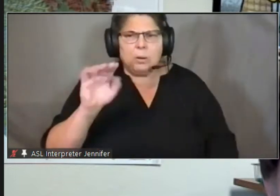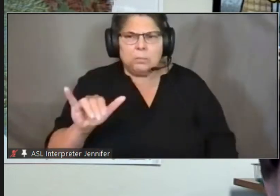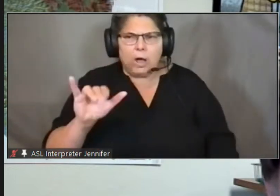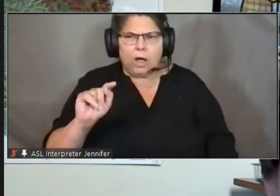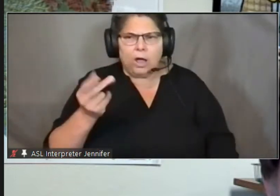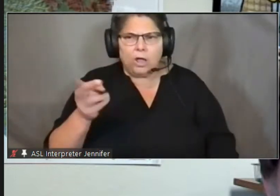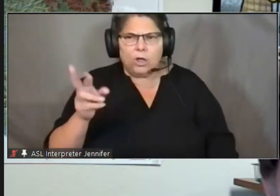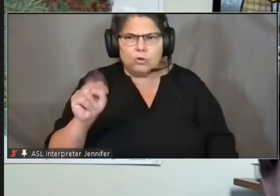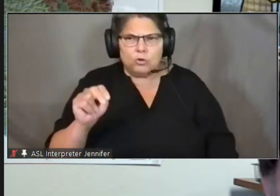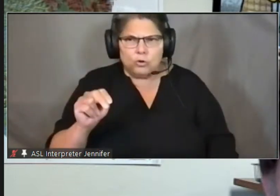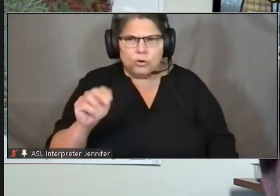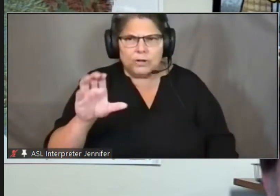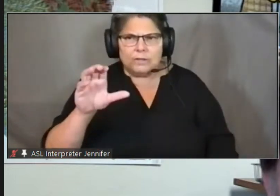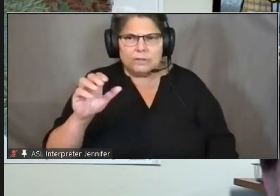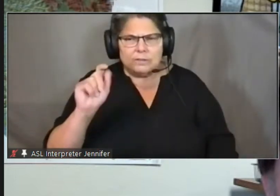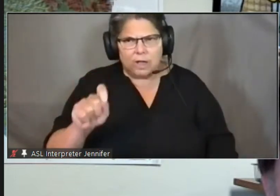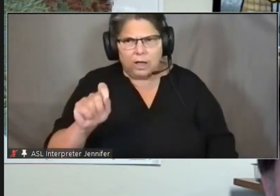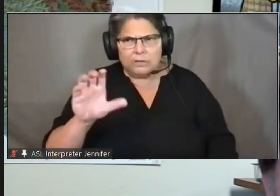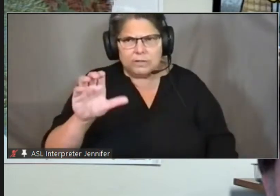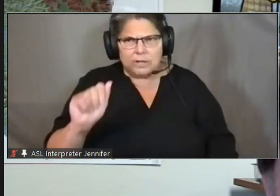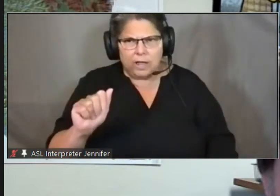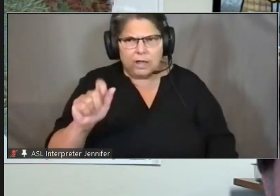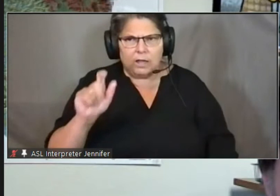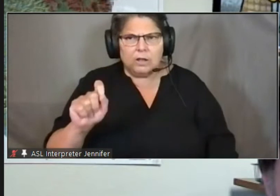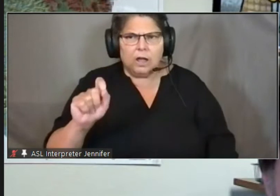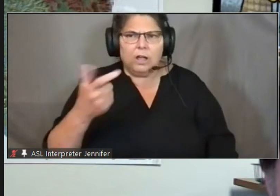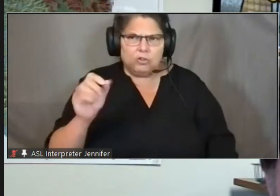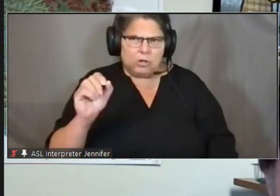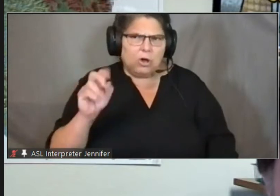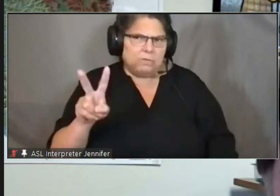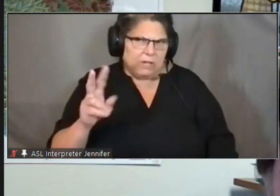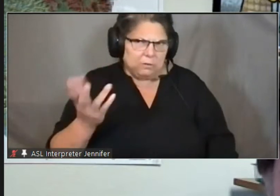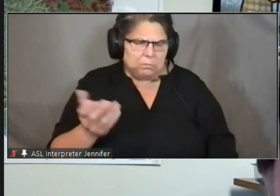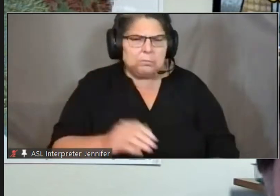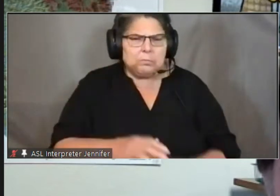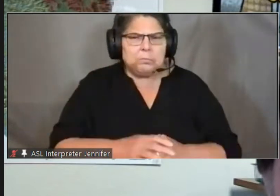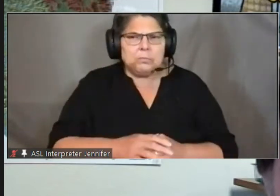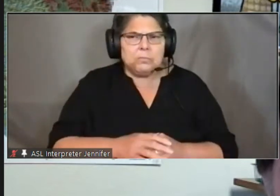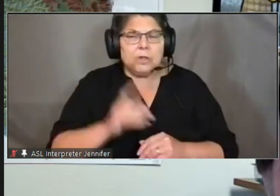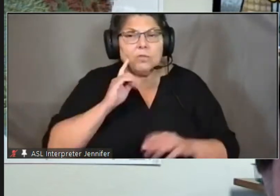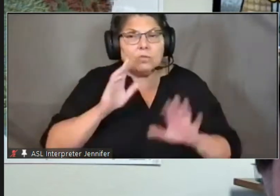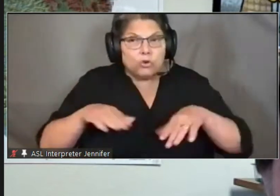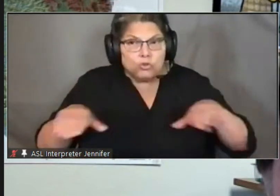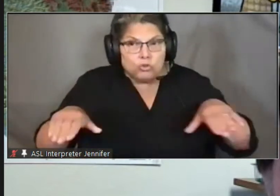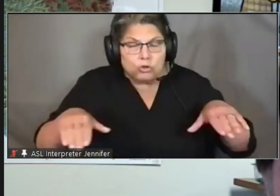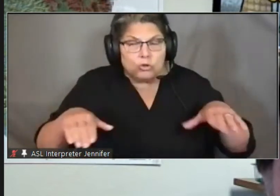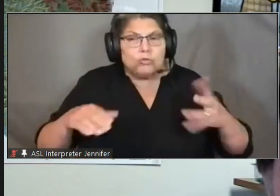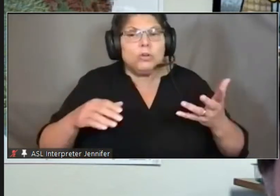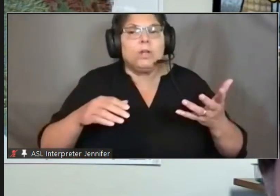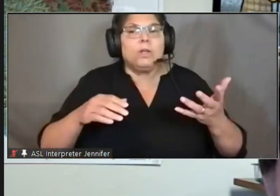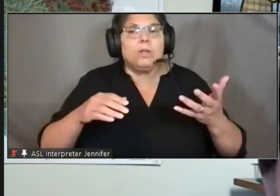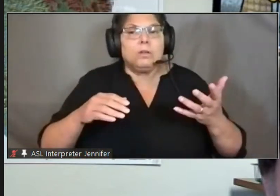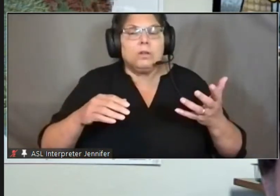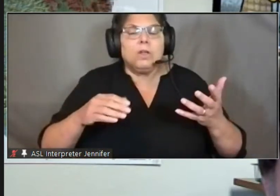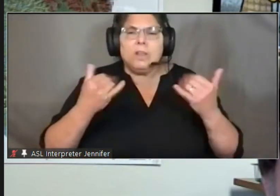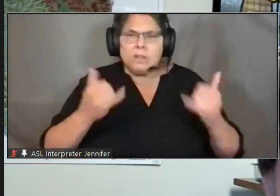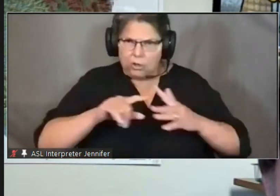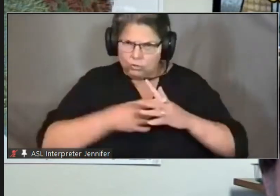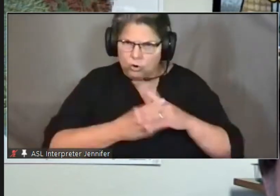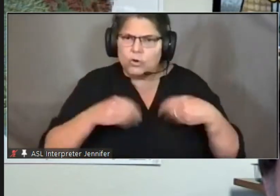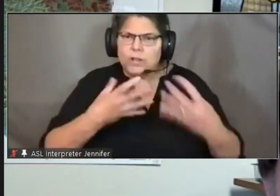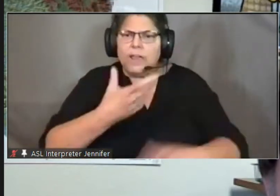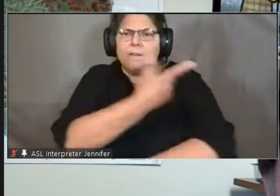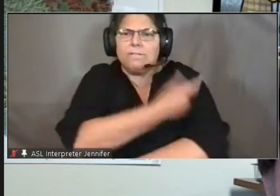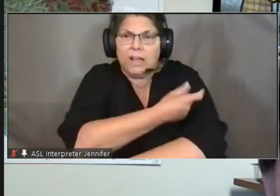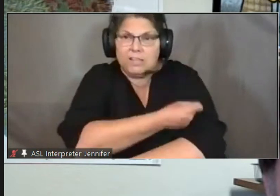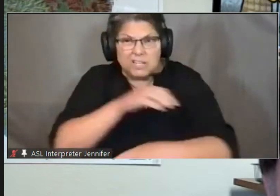myturn.ca.gov website. Primary pediatric and family medicine providers are beginning to distribute the vaccines in